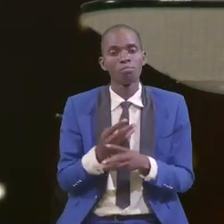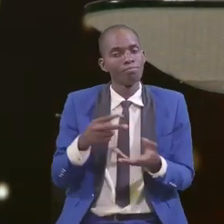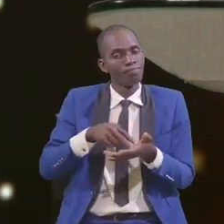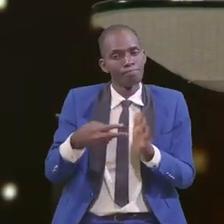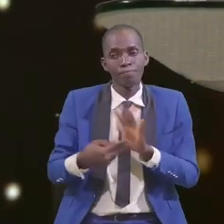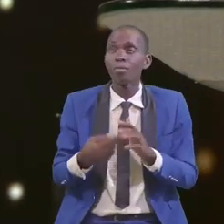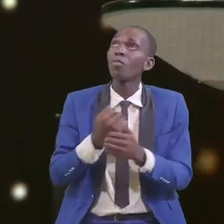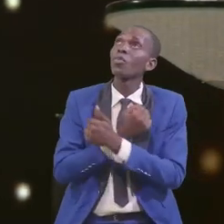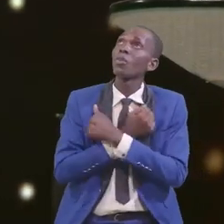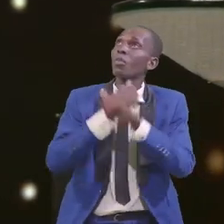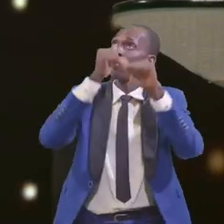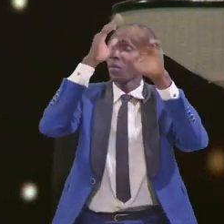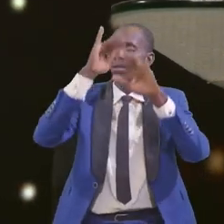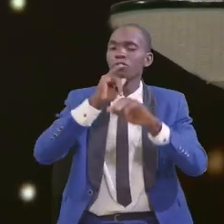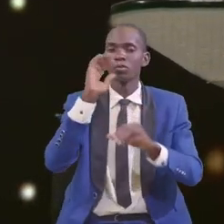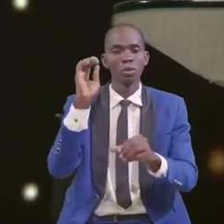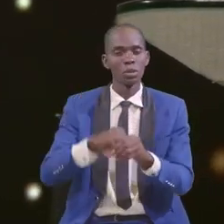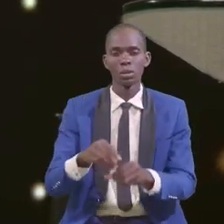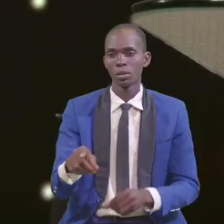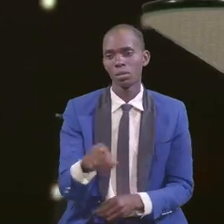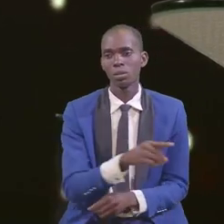Father is not in him.